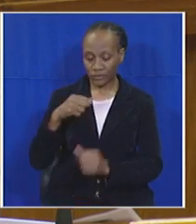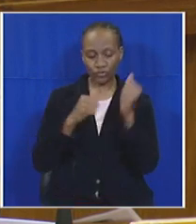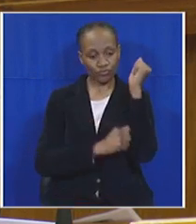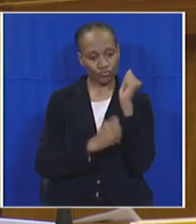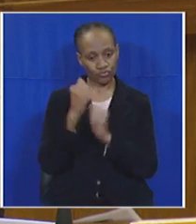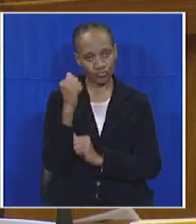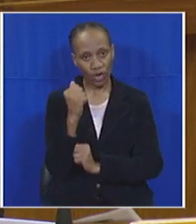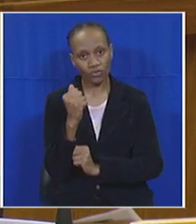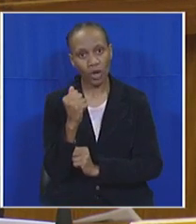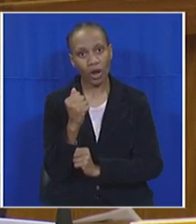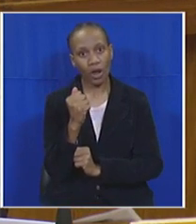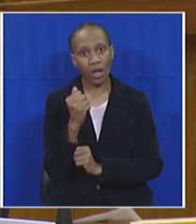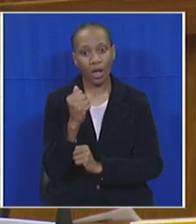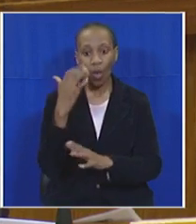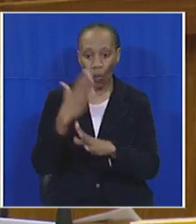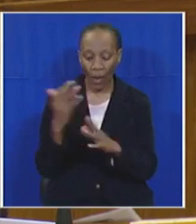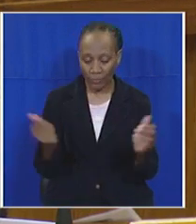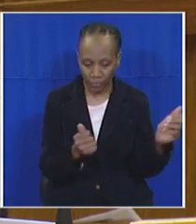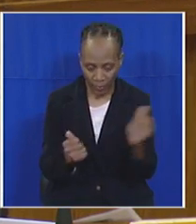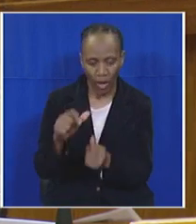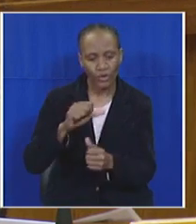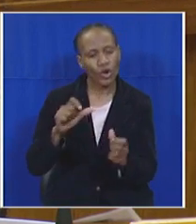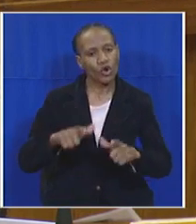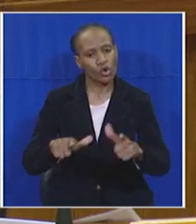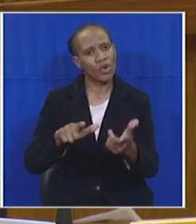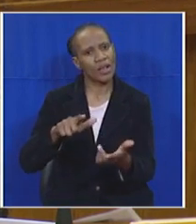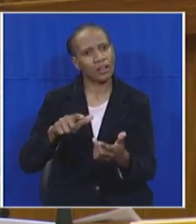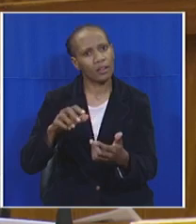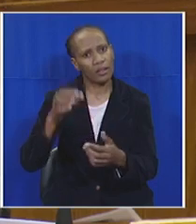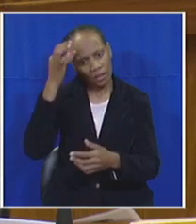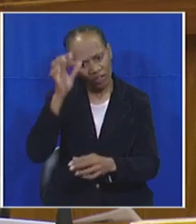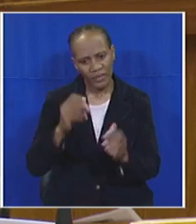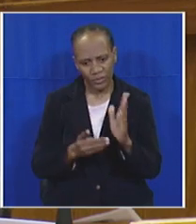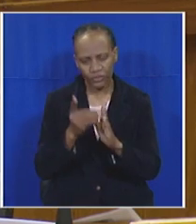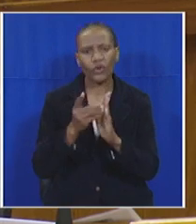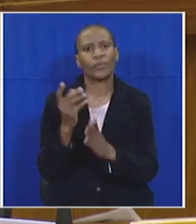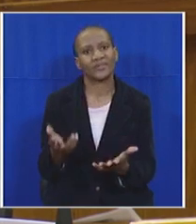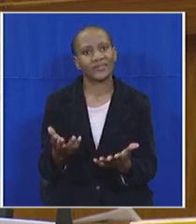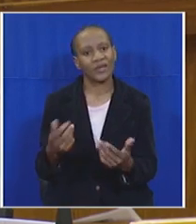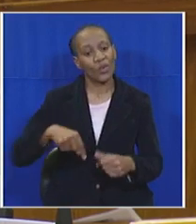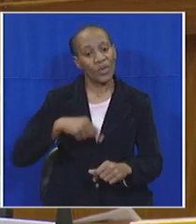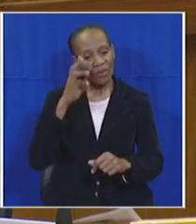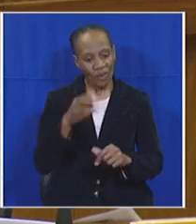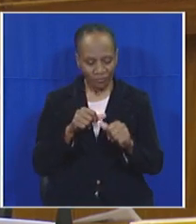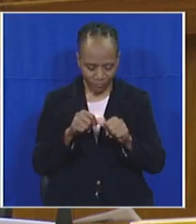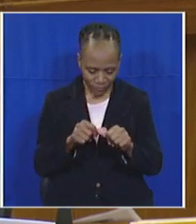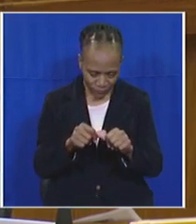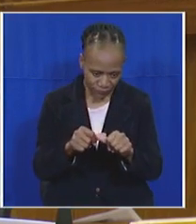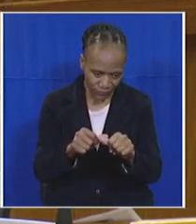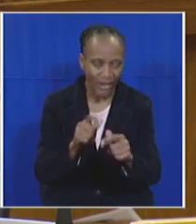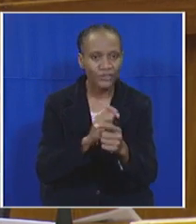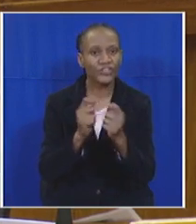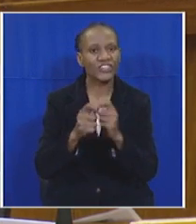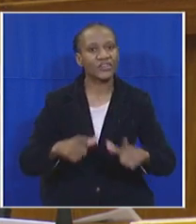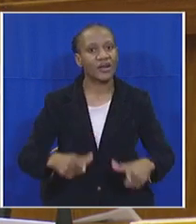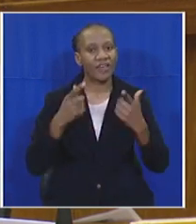job creation, and local economical development. We shall continue with our journey towards a better life for